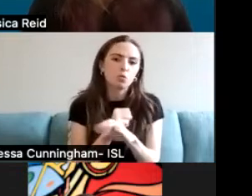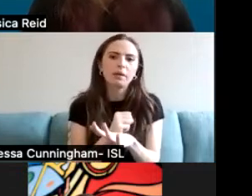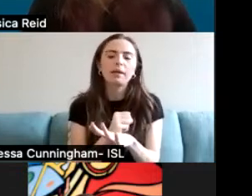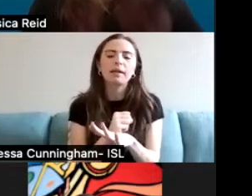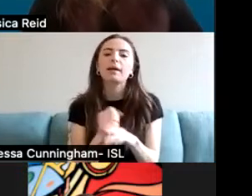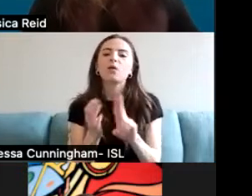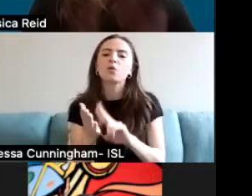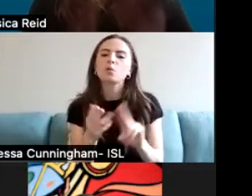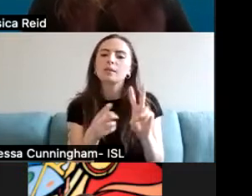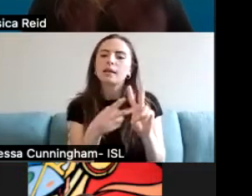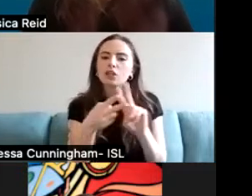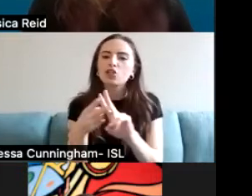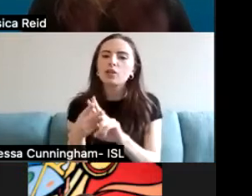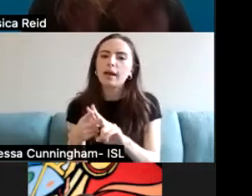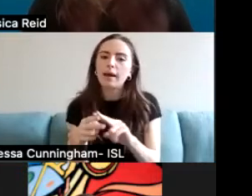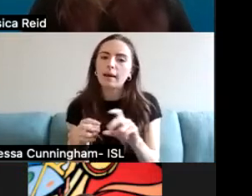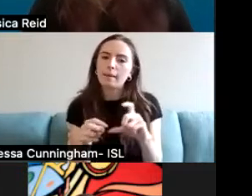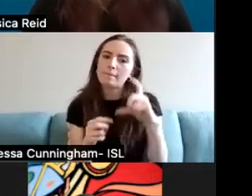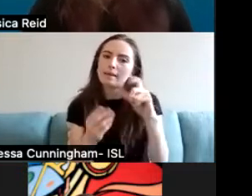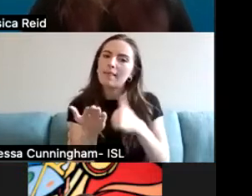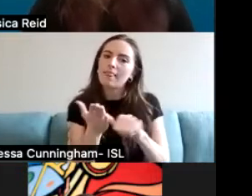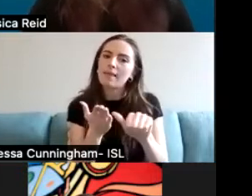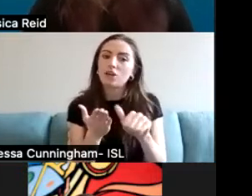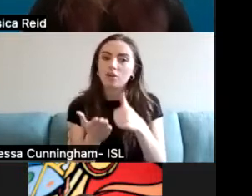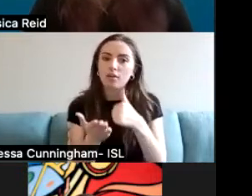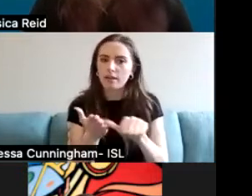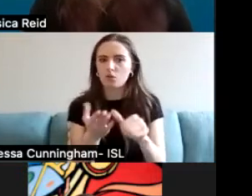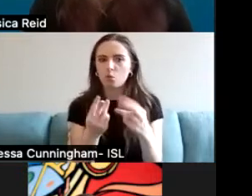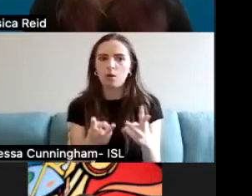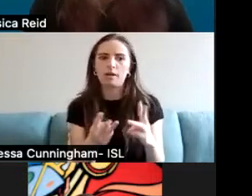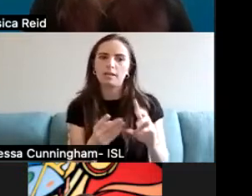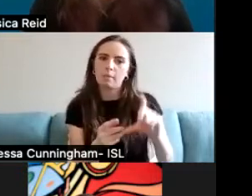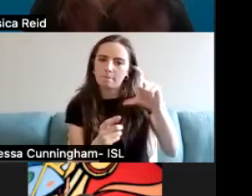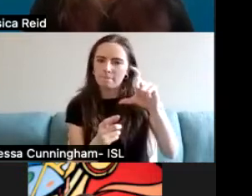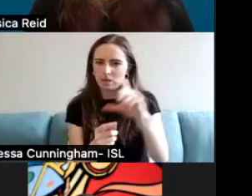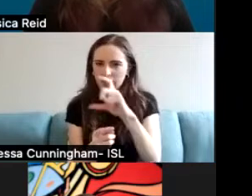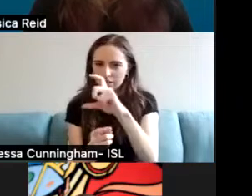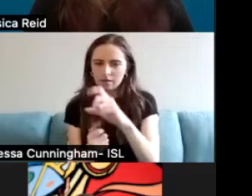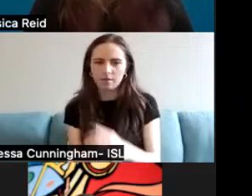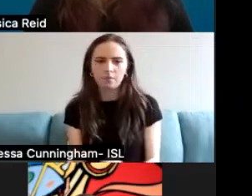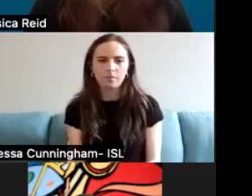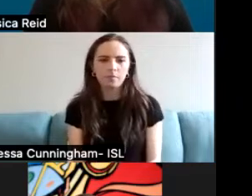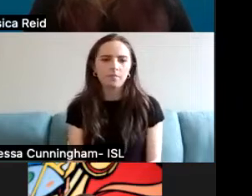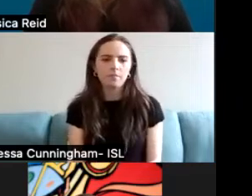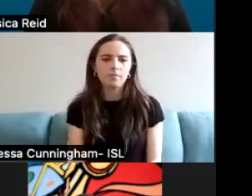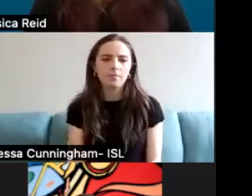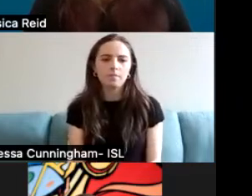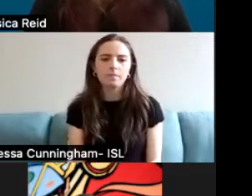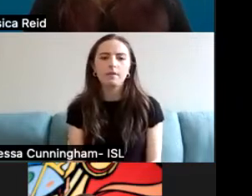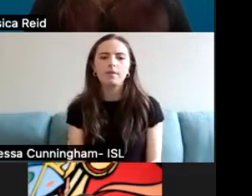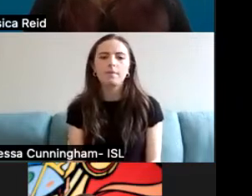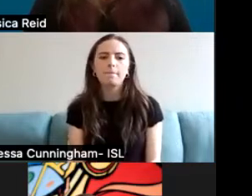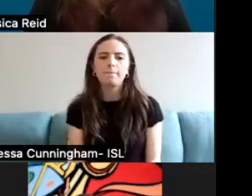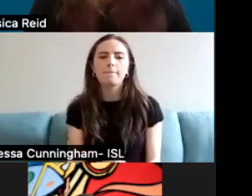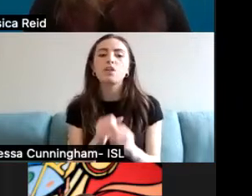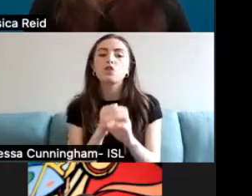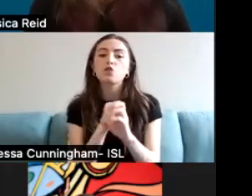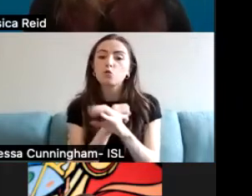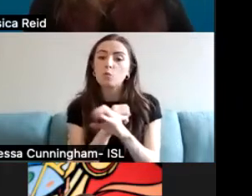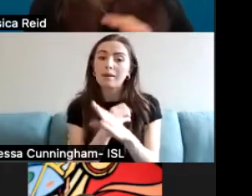social media platforms are quite good in that they all now have inbuilt options for adding alt text to any of your